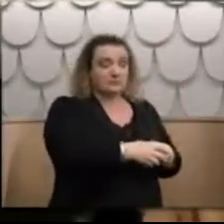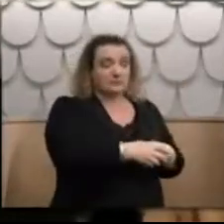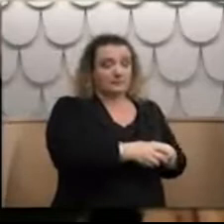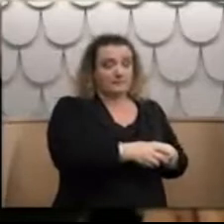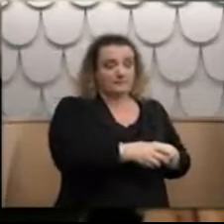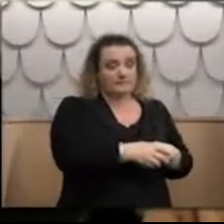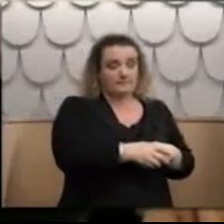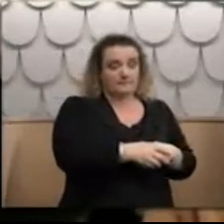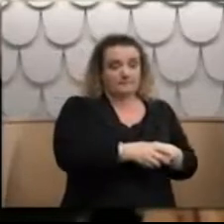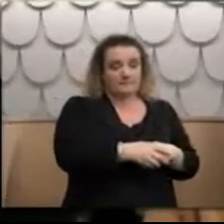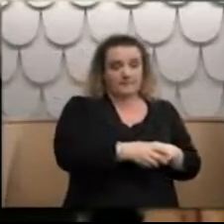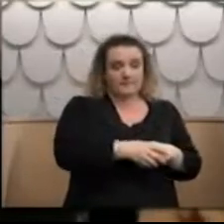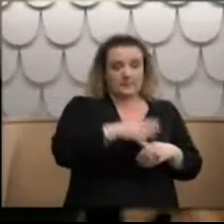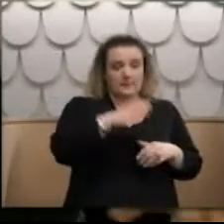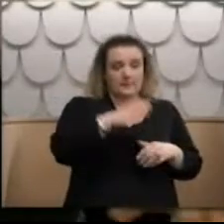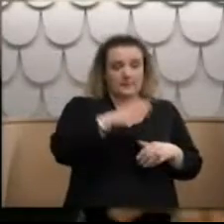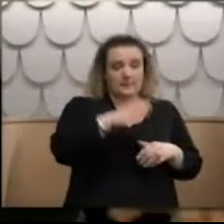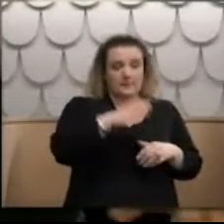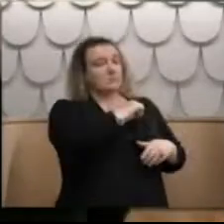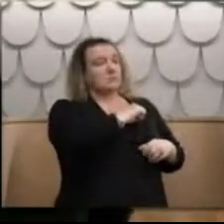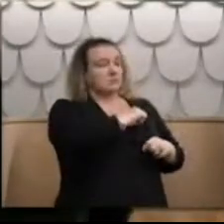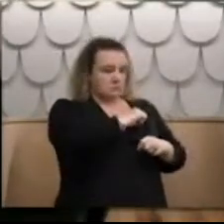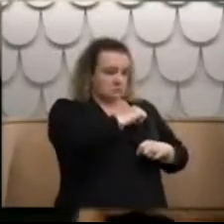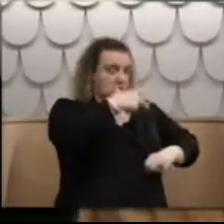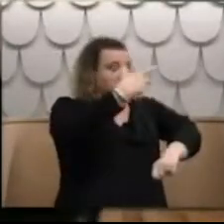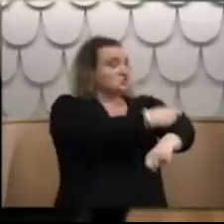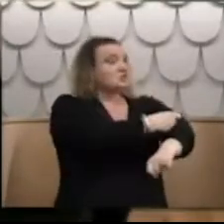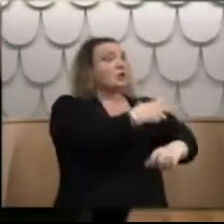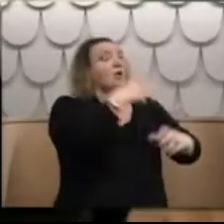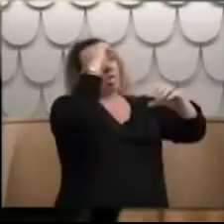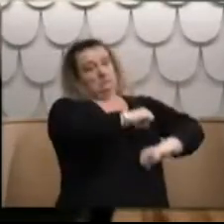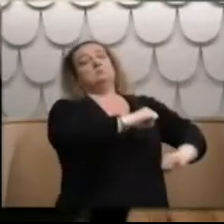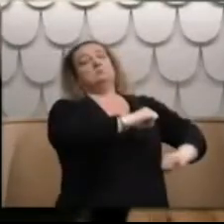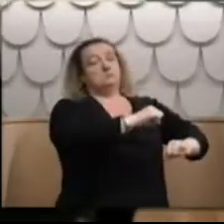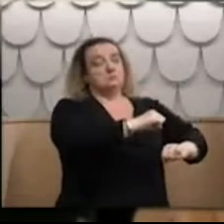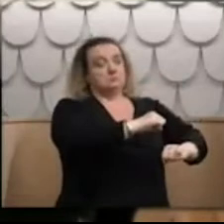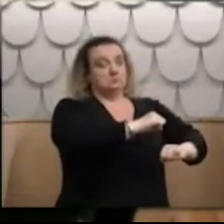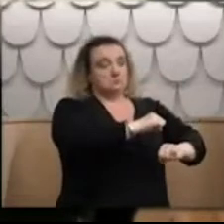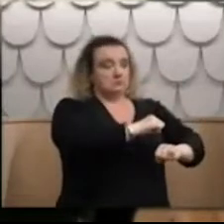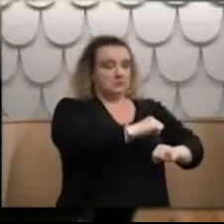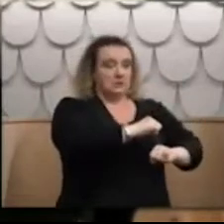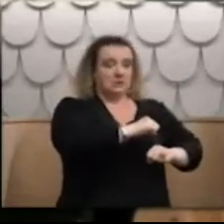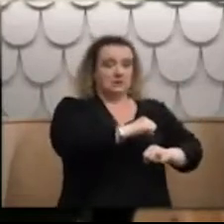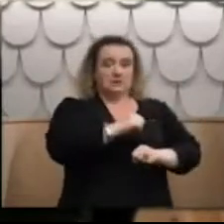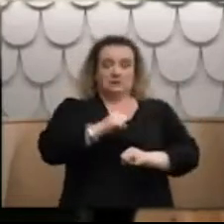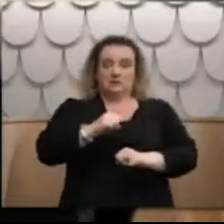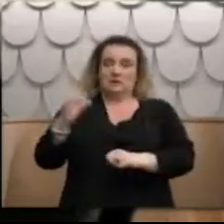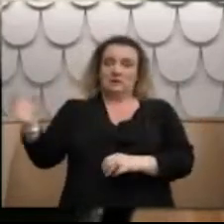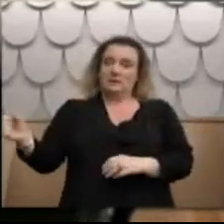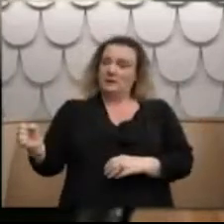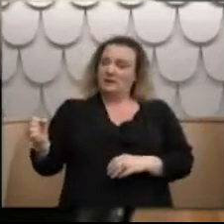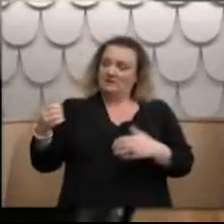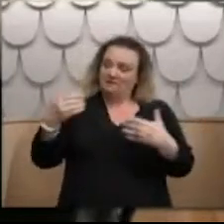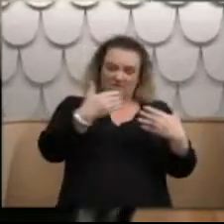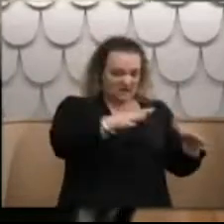and knocked me out. And when I came out of the maximum, then they took me back to the villa and I didn't even